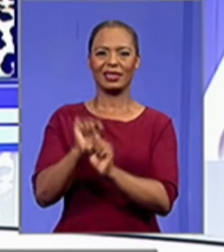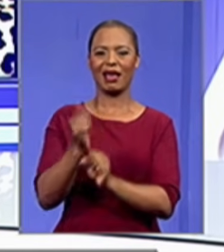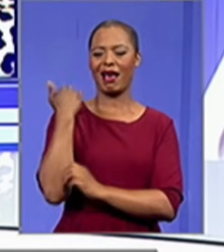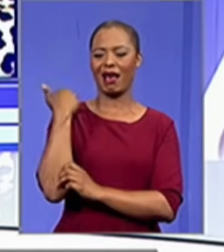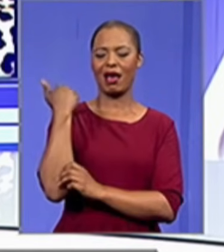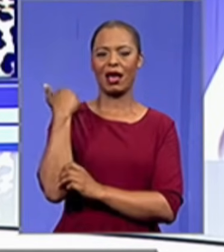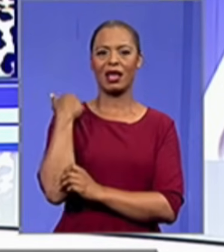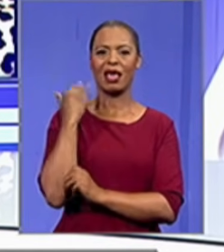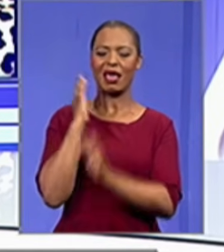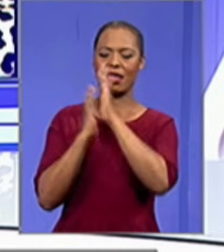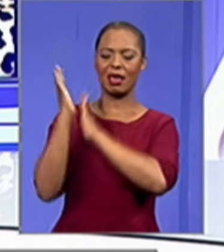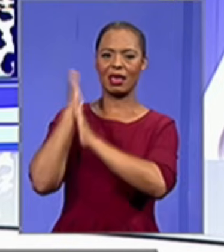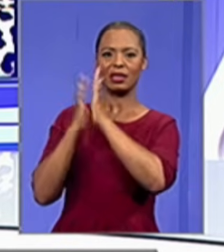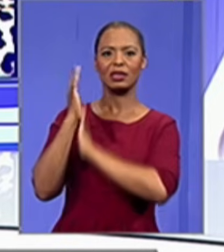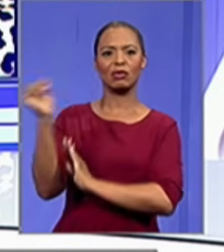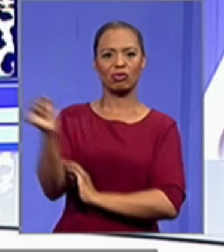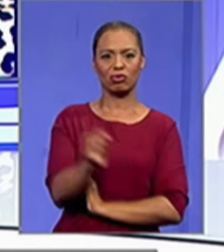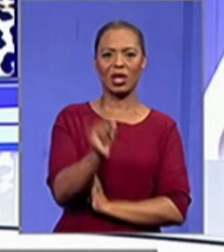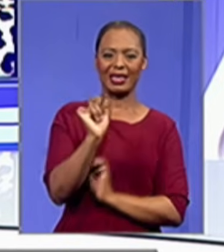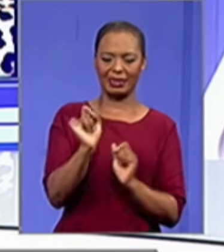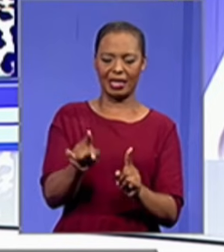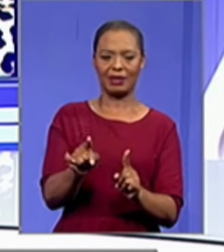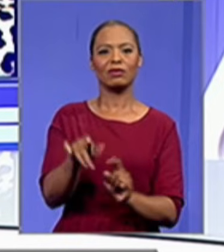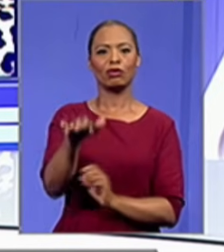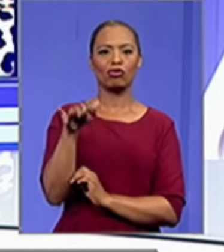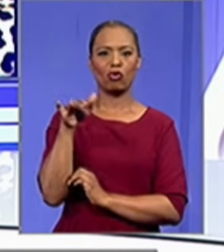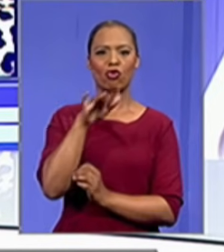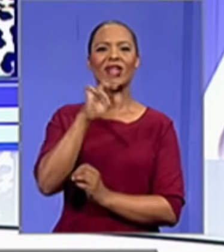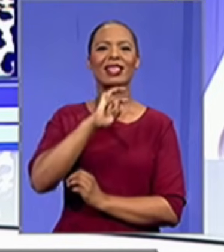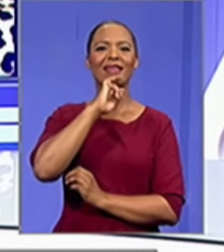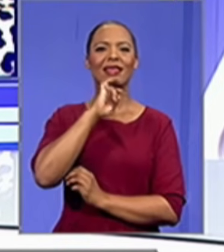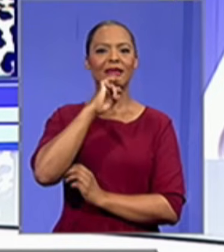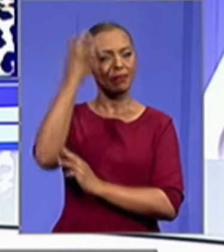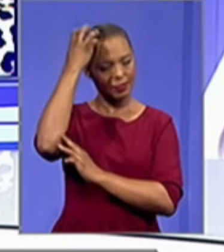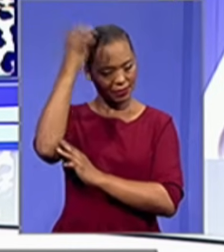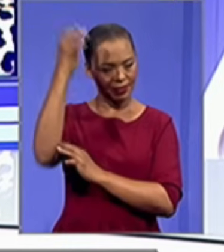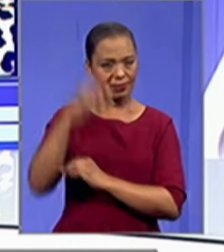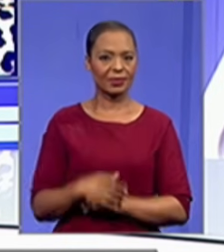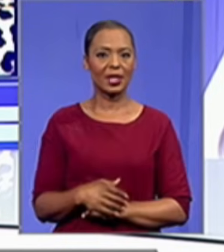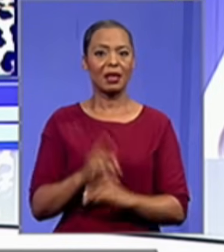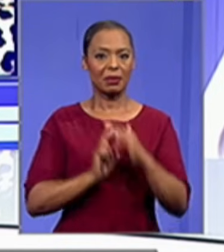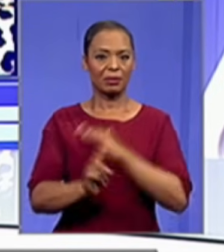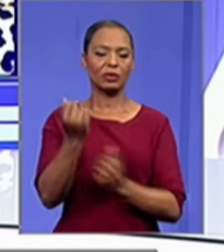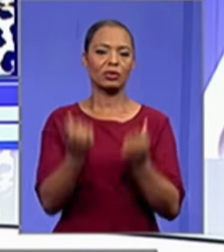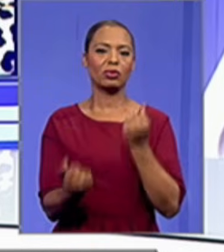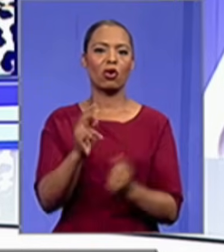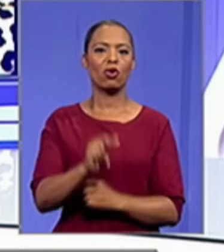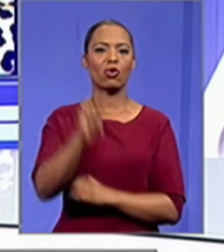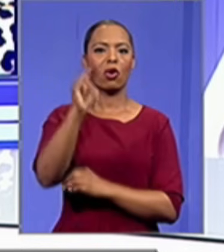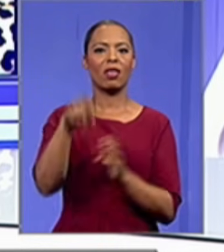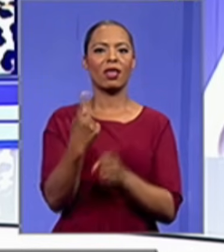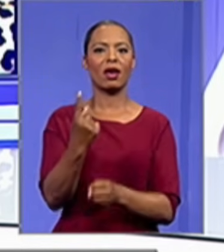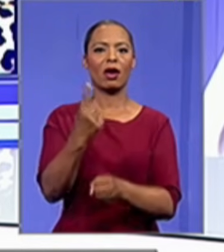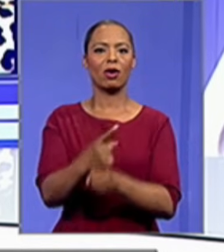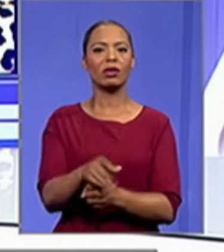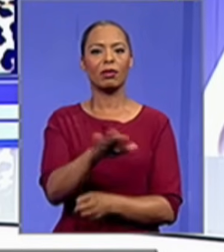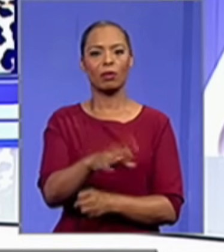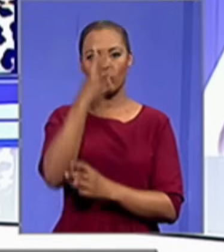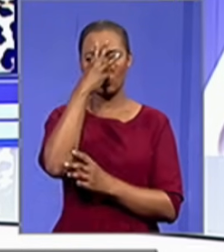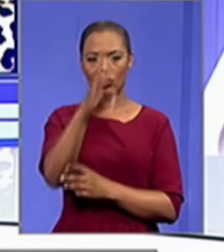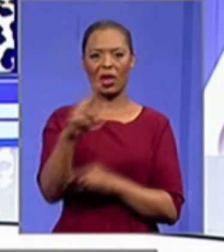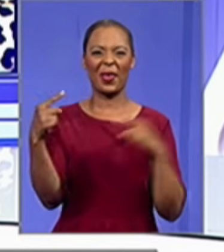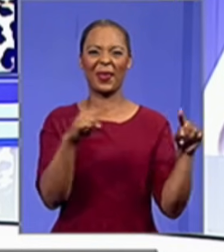bogologolo ya go bea kgoši ya Mazulu setulong. Se se tšweleletše kgorontshekokgolo ya North Gauteng fao go hlotlwago go bewa